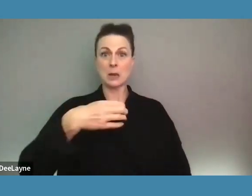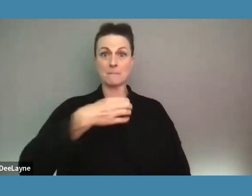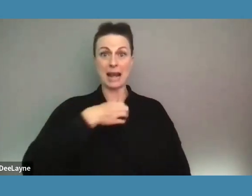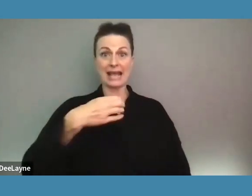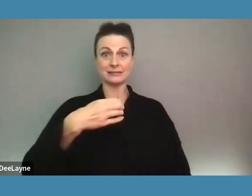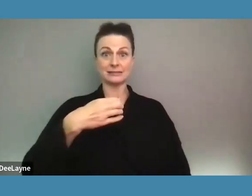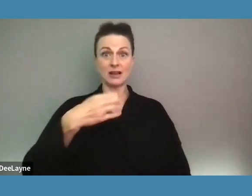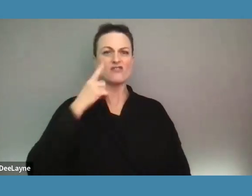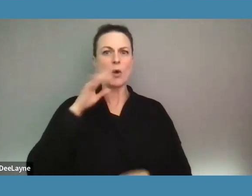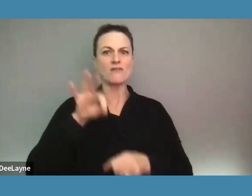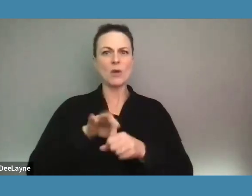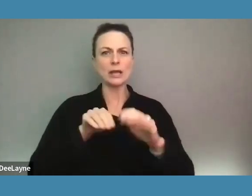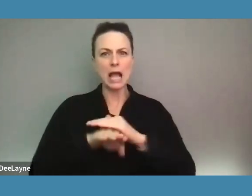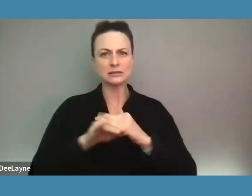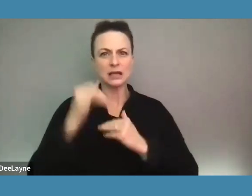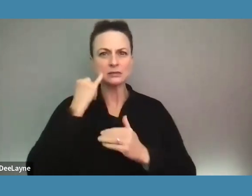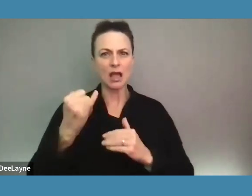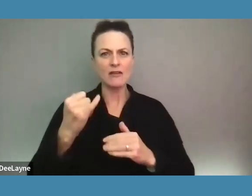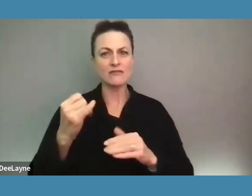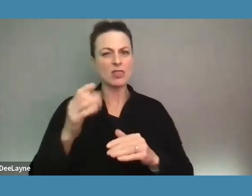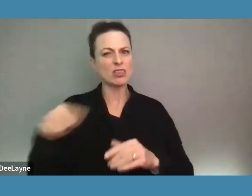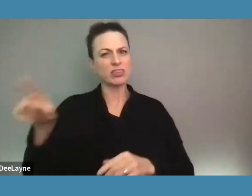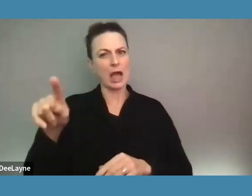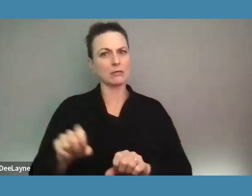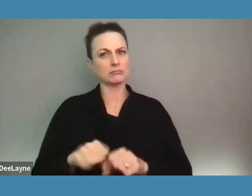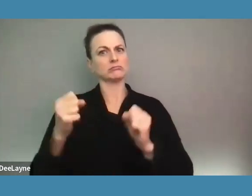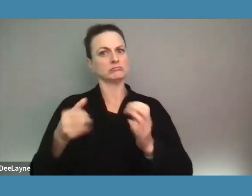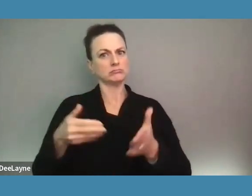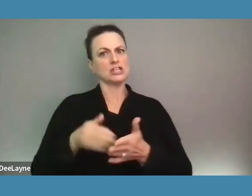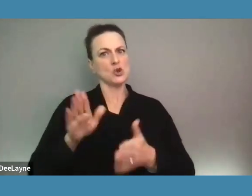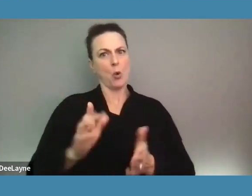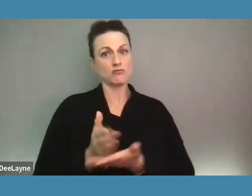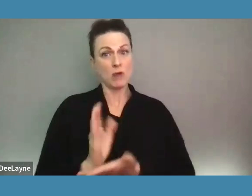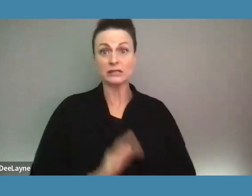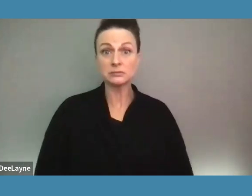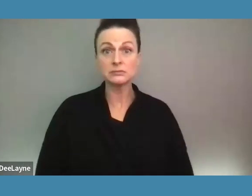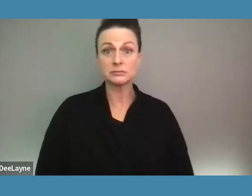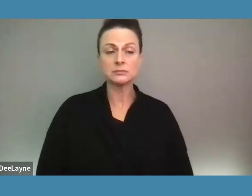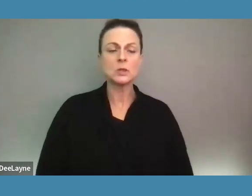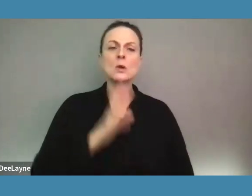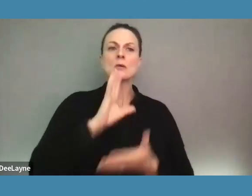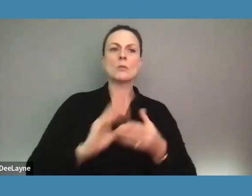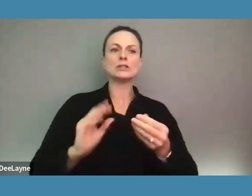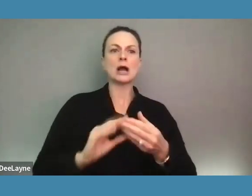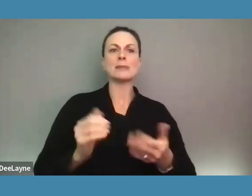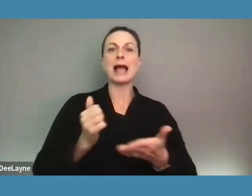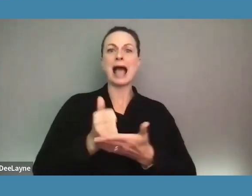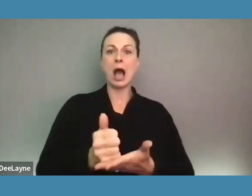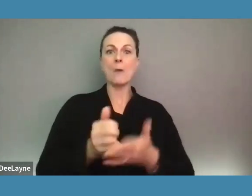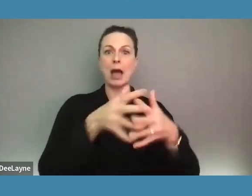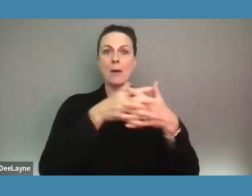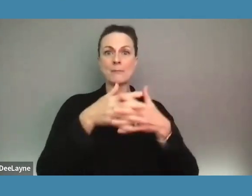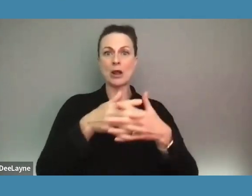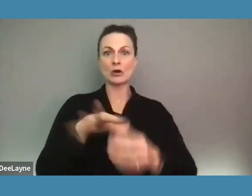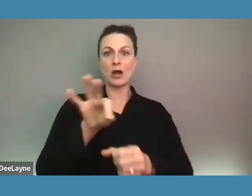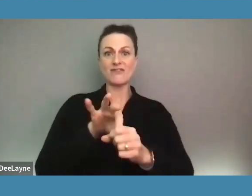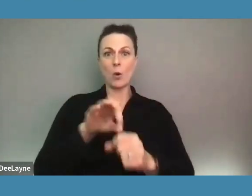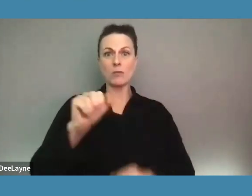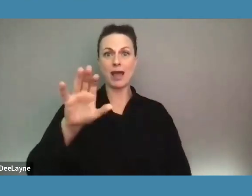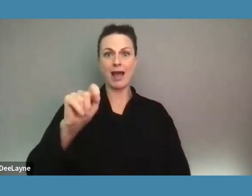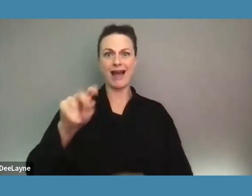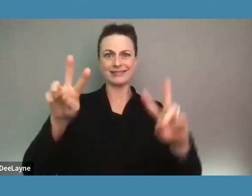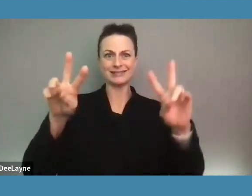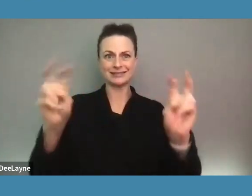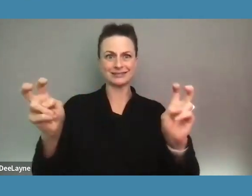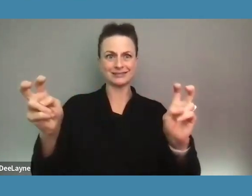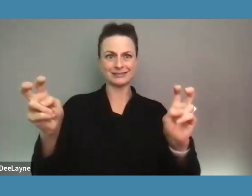have been violated. So, we talked a little bit about the Help America Vote Act earlier. The Help America